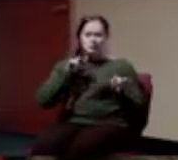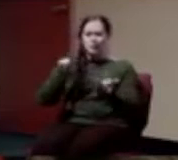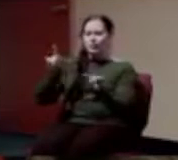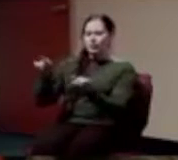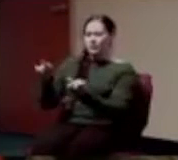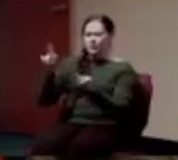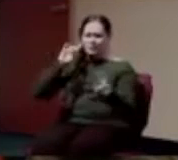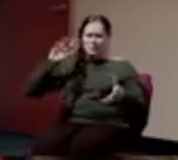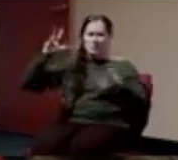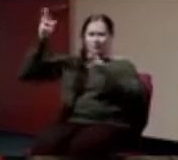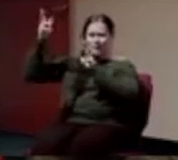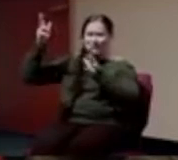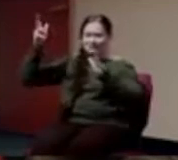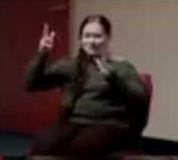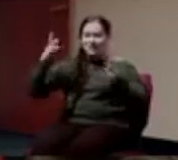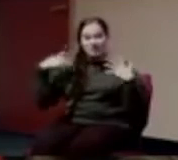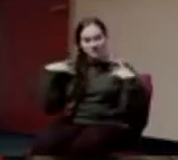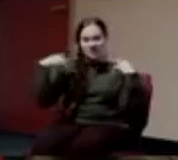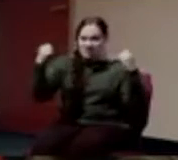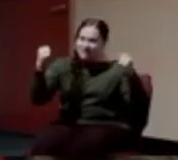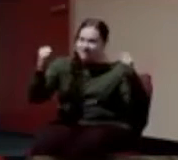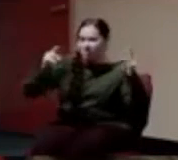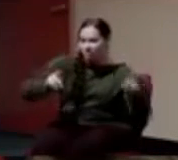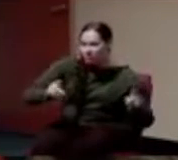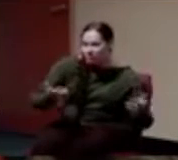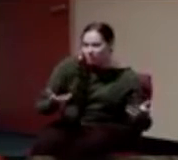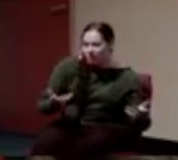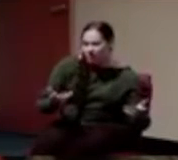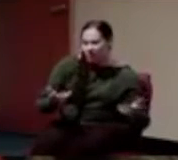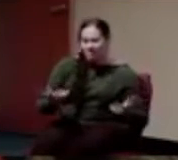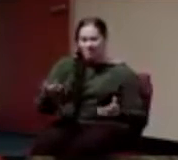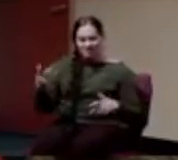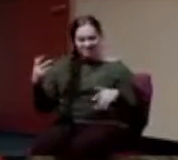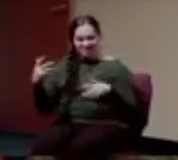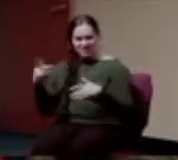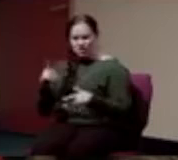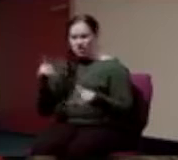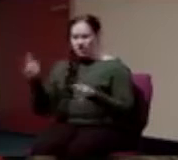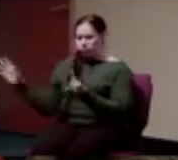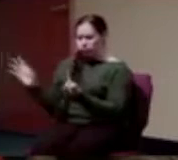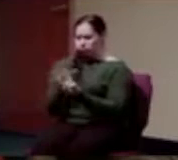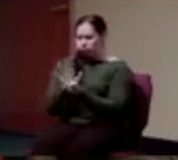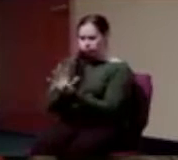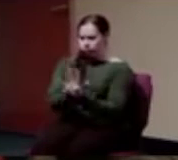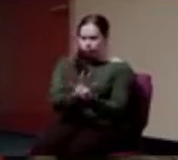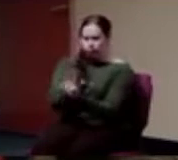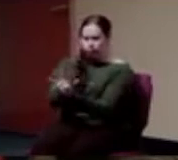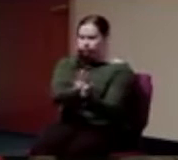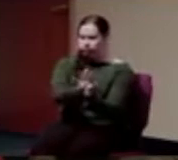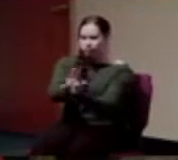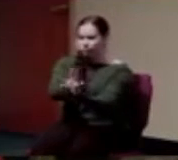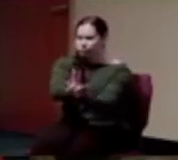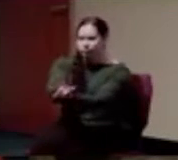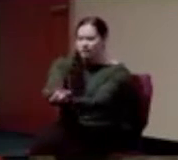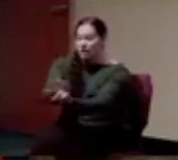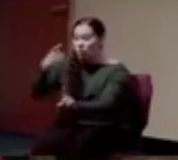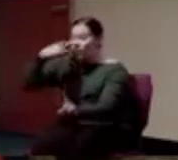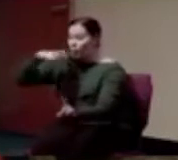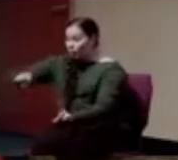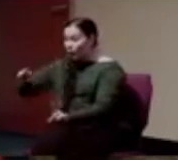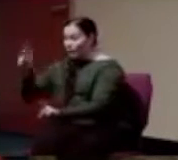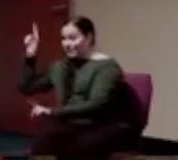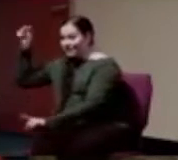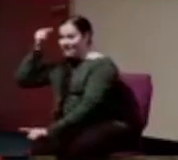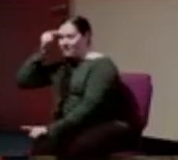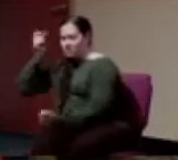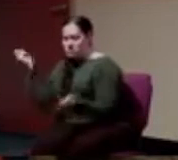of things. Like, he was healing people. He was creating this mass following around him so big that the Roman government was terrified that they were going to